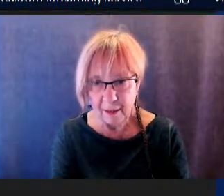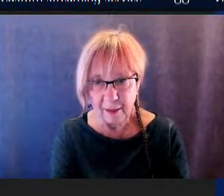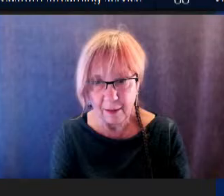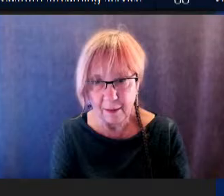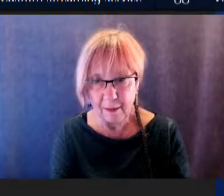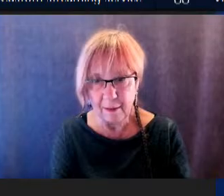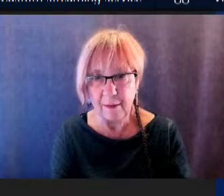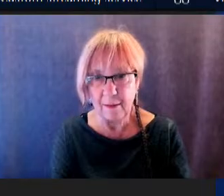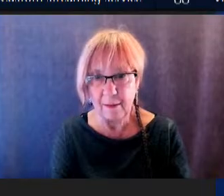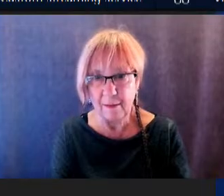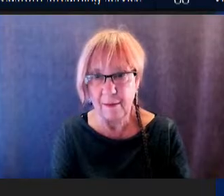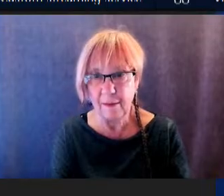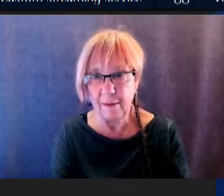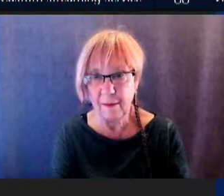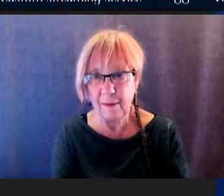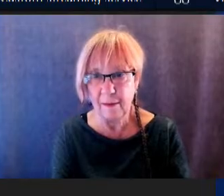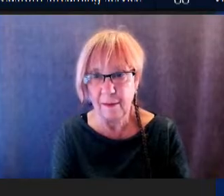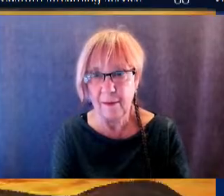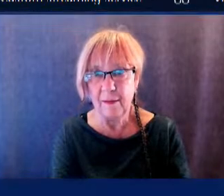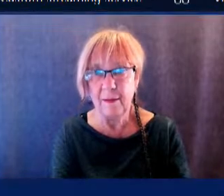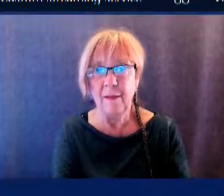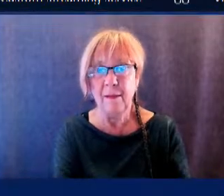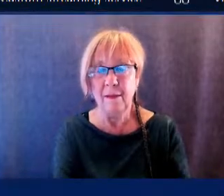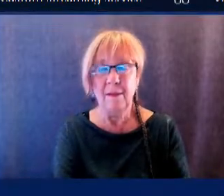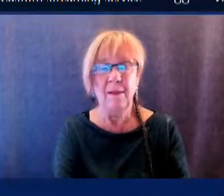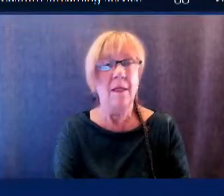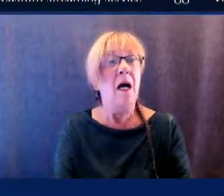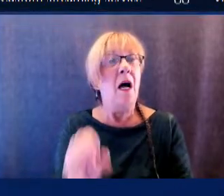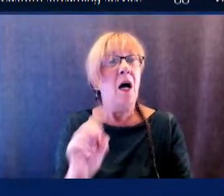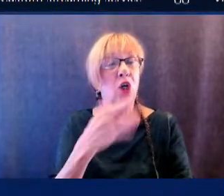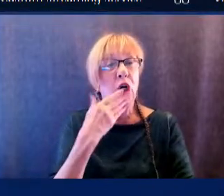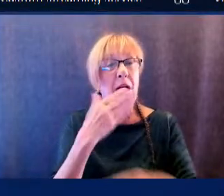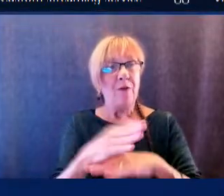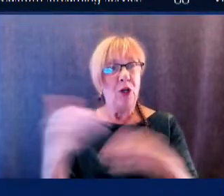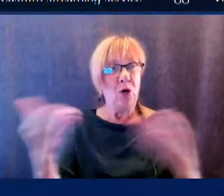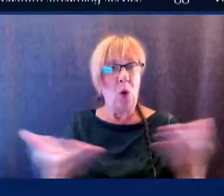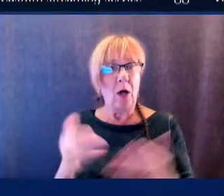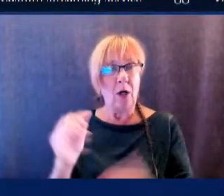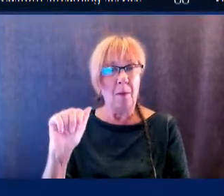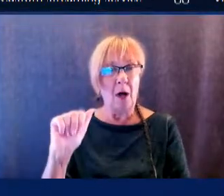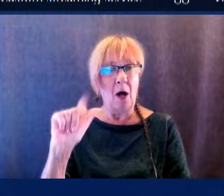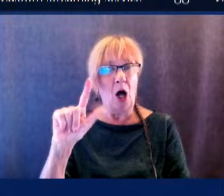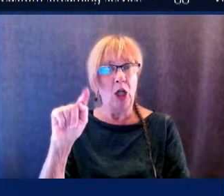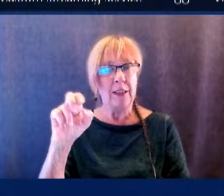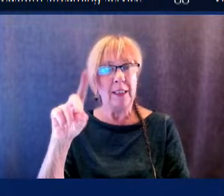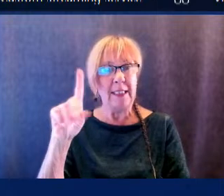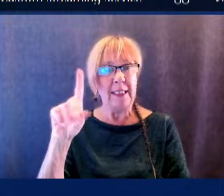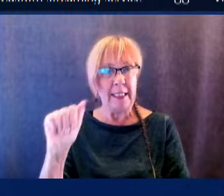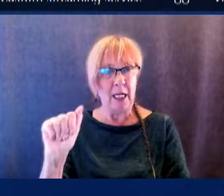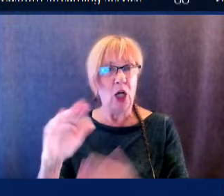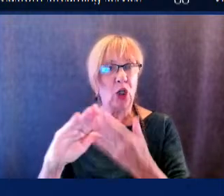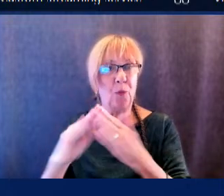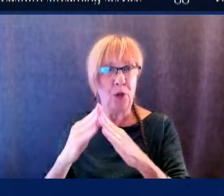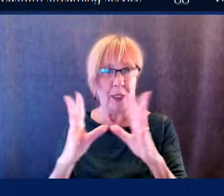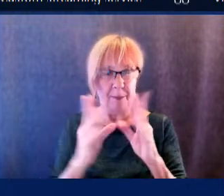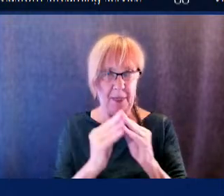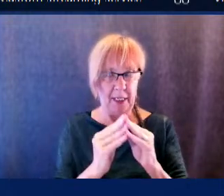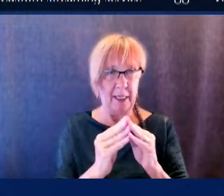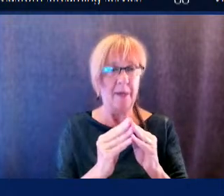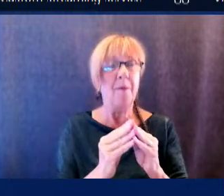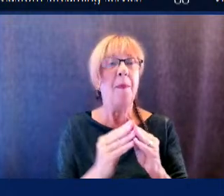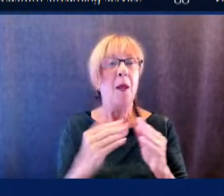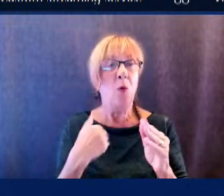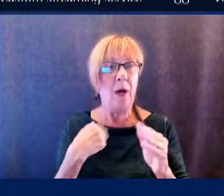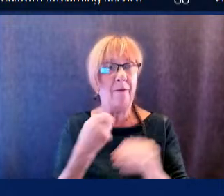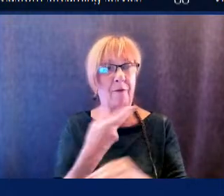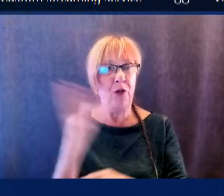Thank you. Good afternoon and welcome to the Altadena Community Meeting. We have some presentations today and then we will answer questions that have been